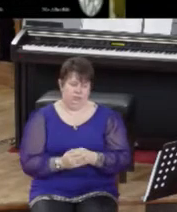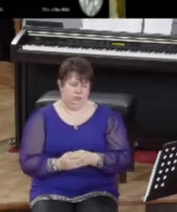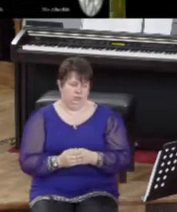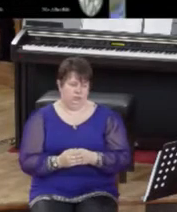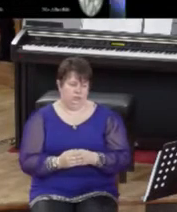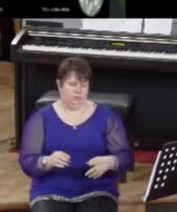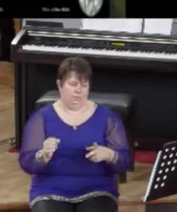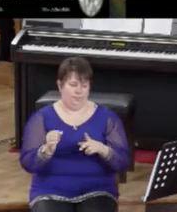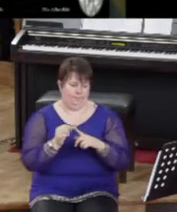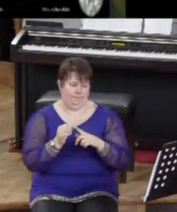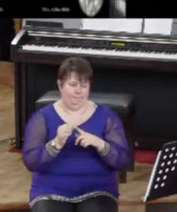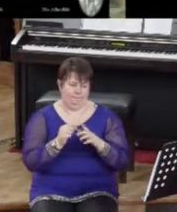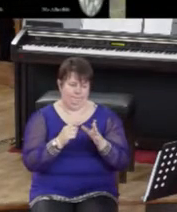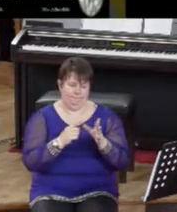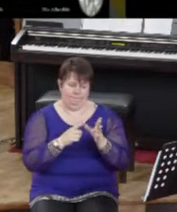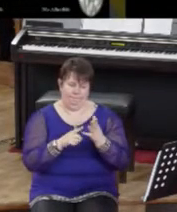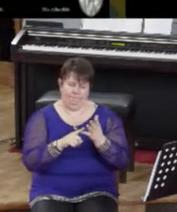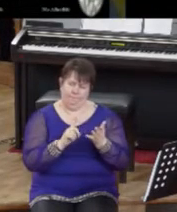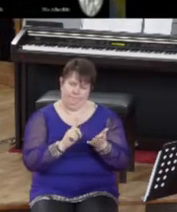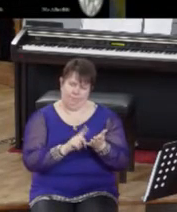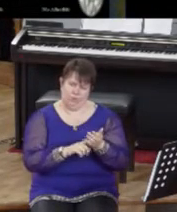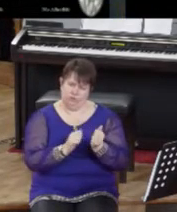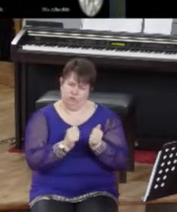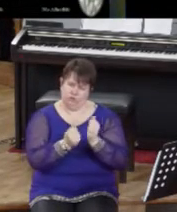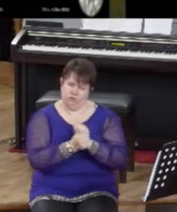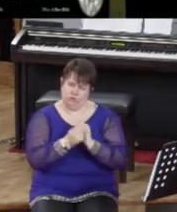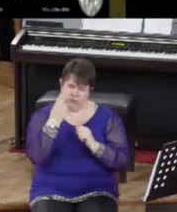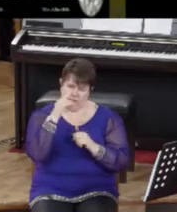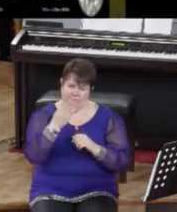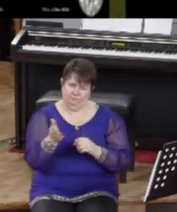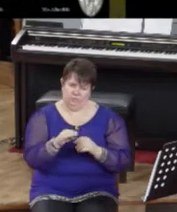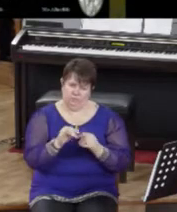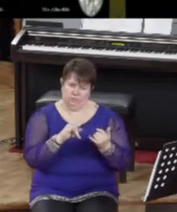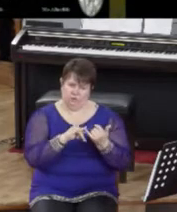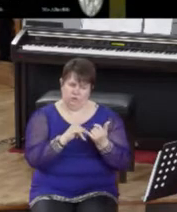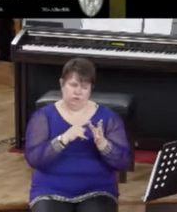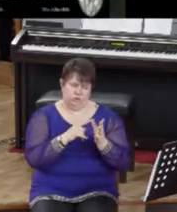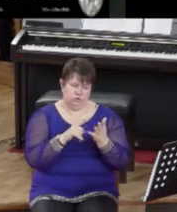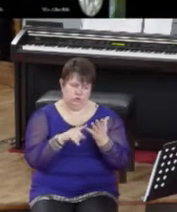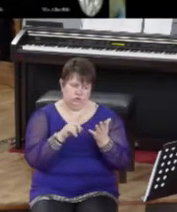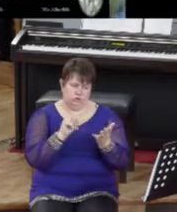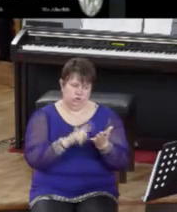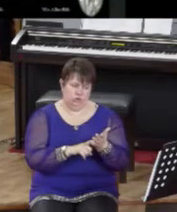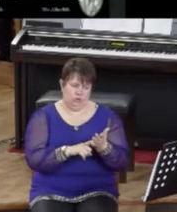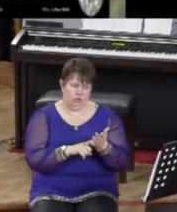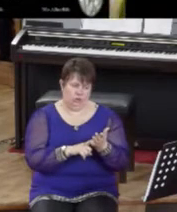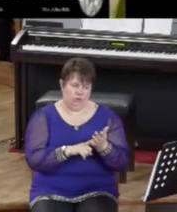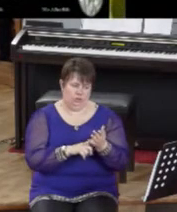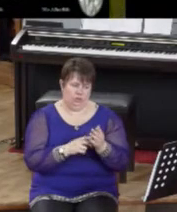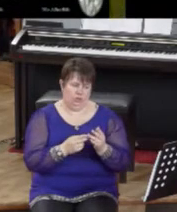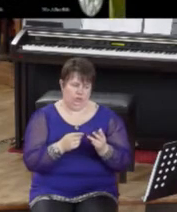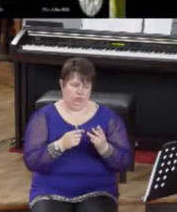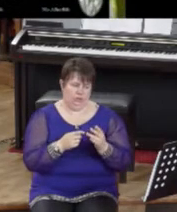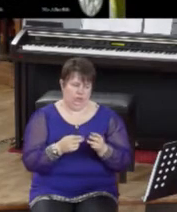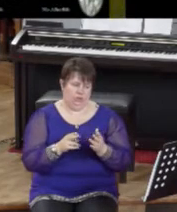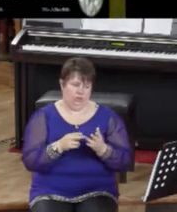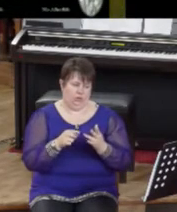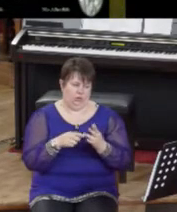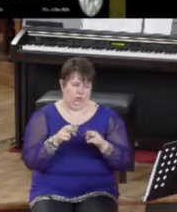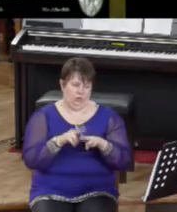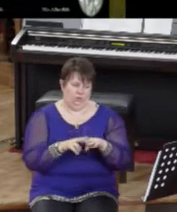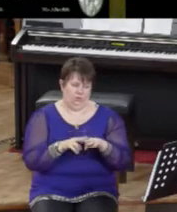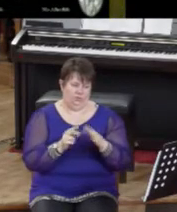Paul, because he was now Paul, because he had changed his name to reflect the change in his nature that had taken